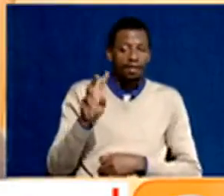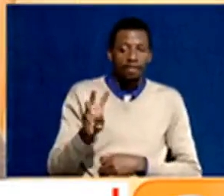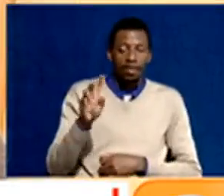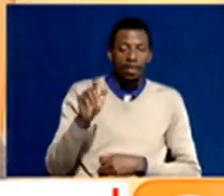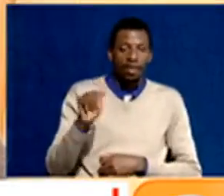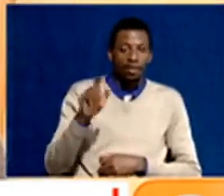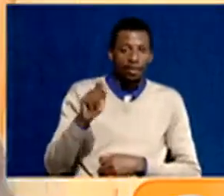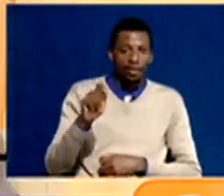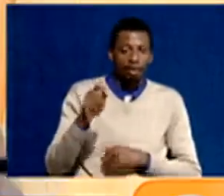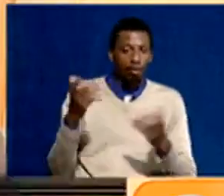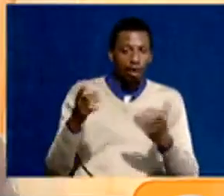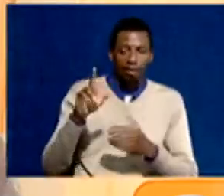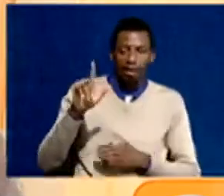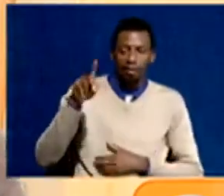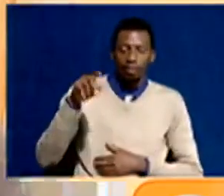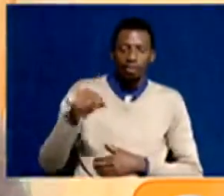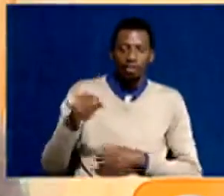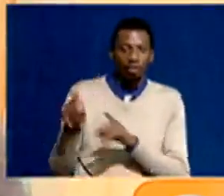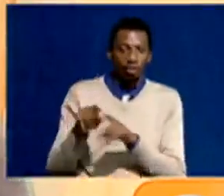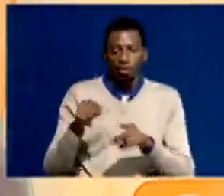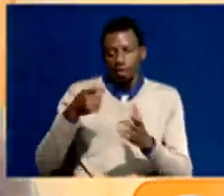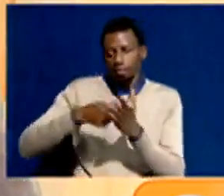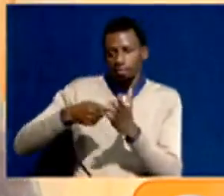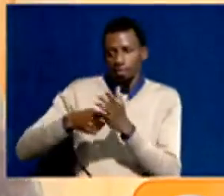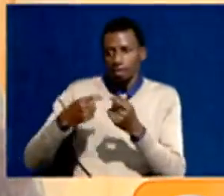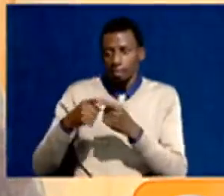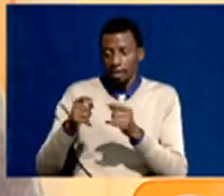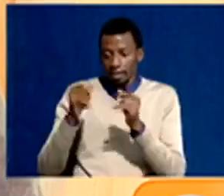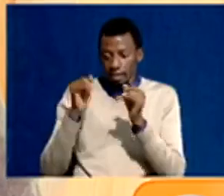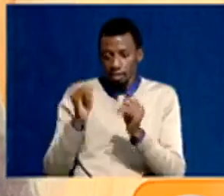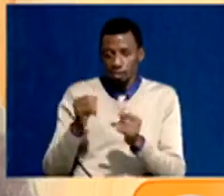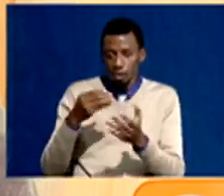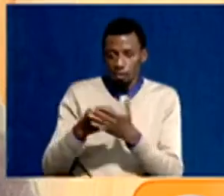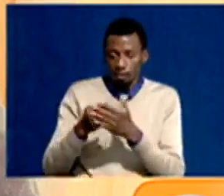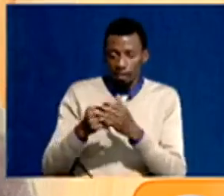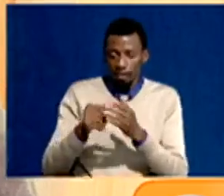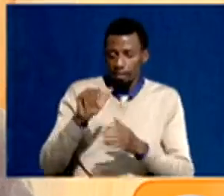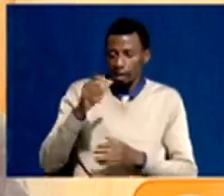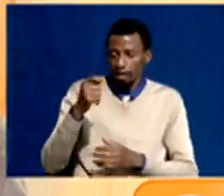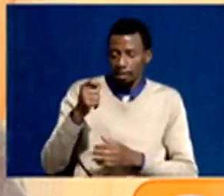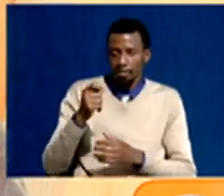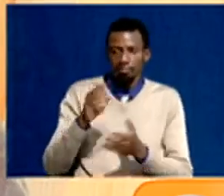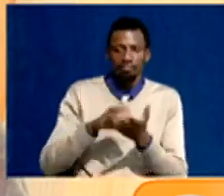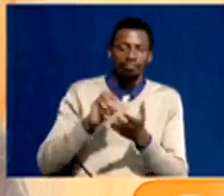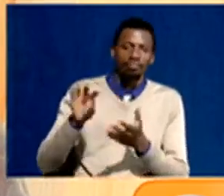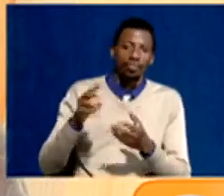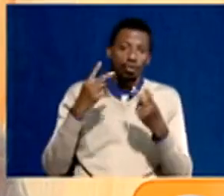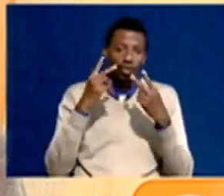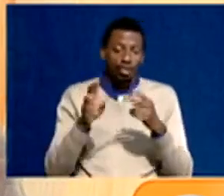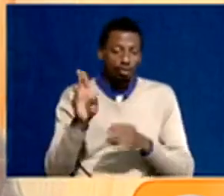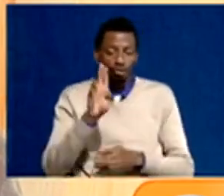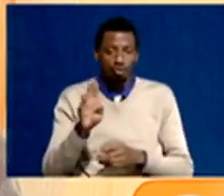some other taxes as well. But this one within the Finance Act have been removed, which means when you look at even the consumption